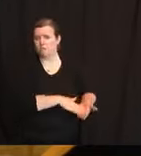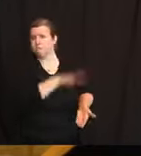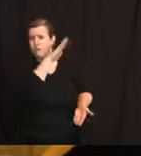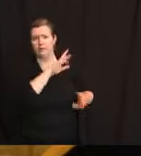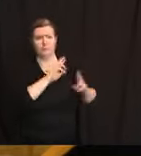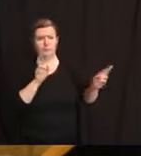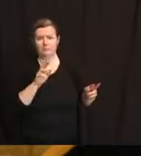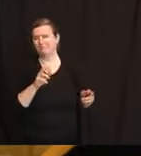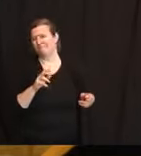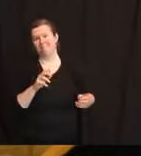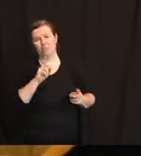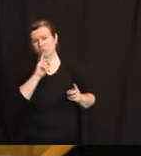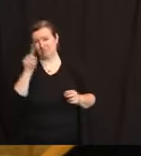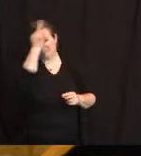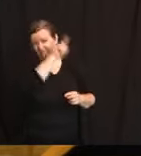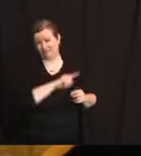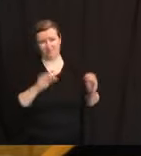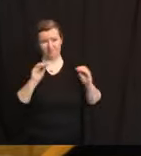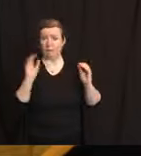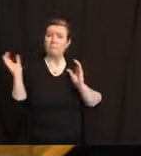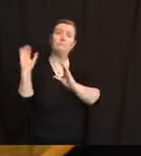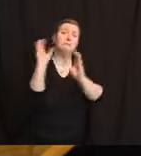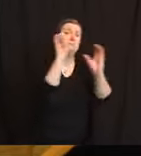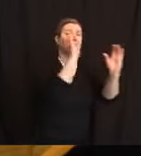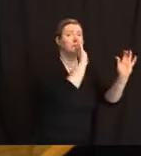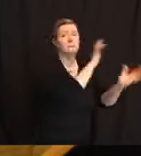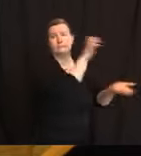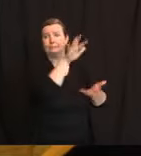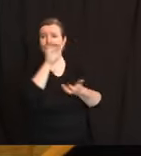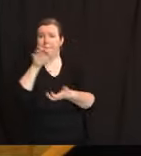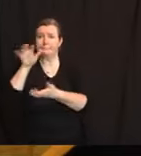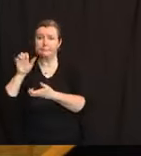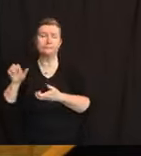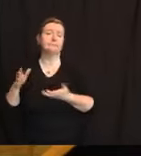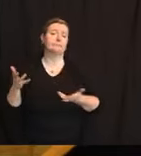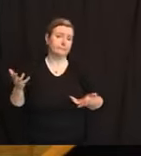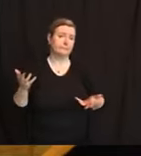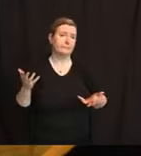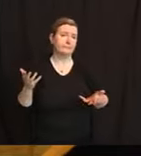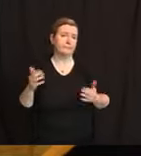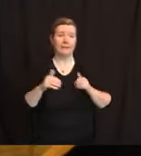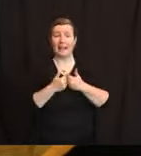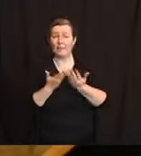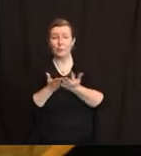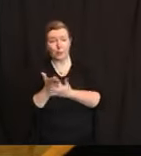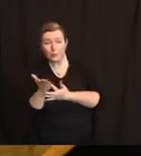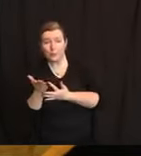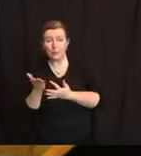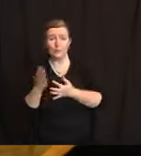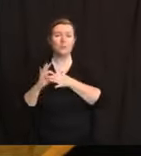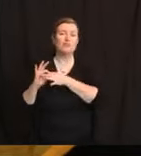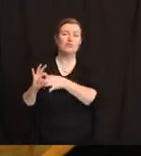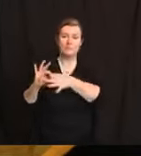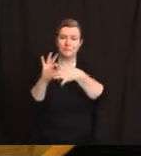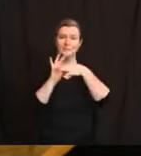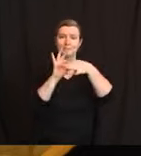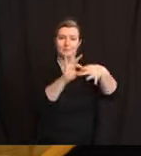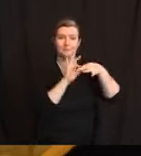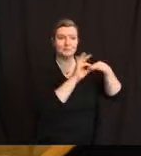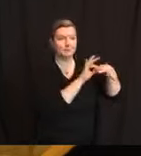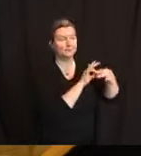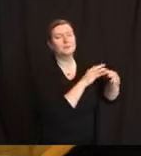just scrambling to get as much as we could, and through relationships, quite frankly, that our governor